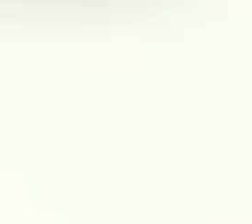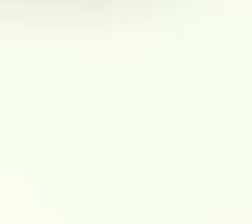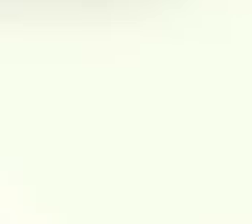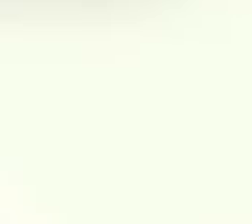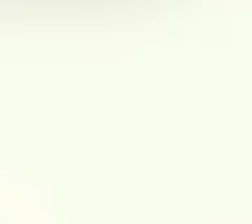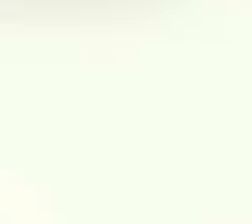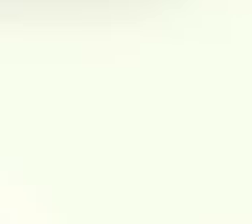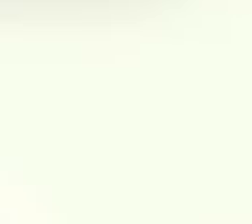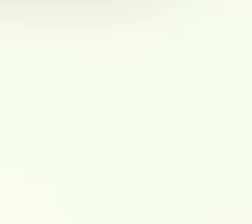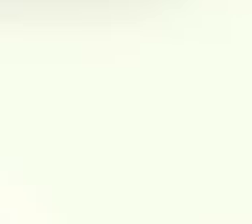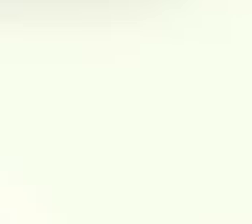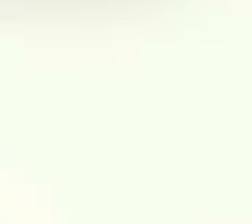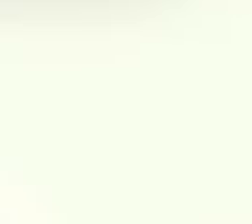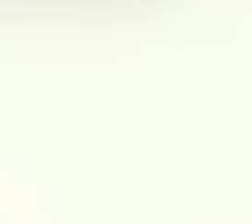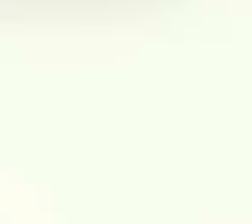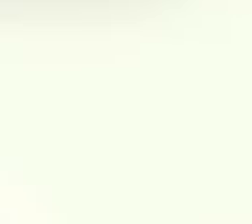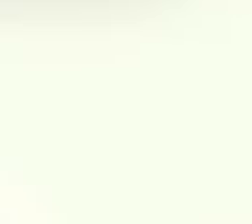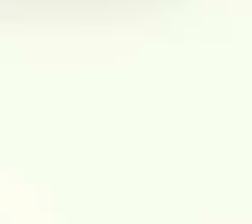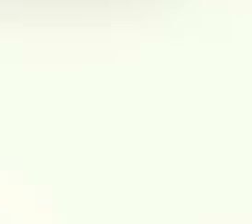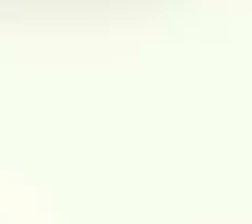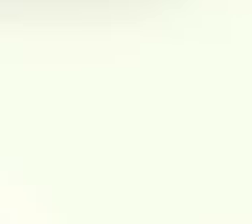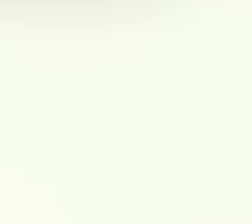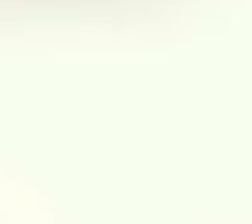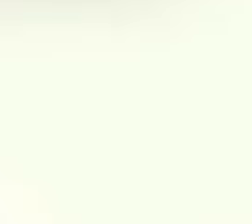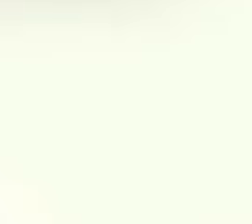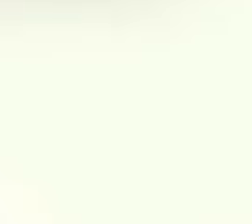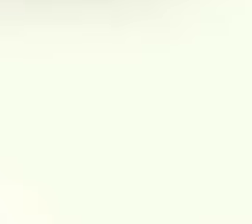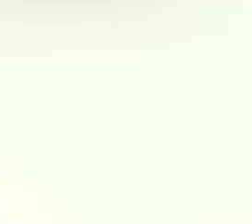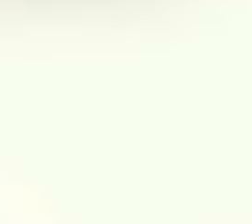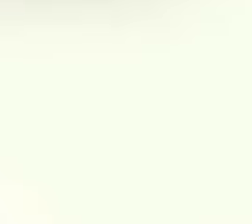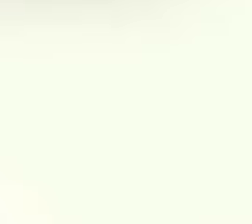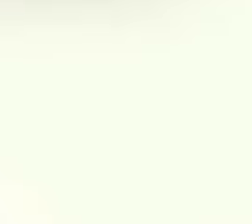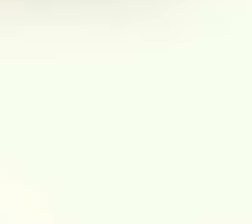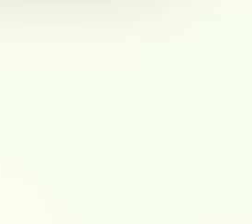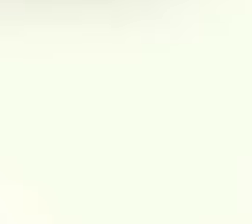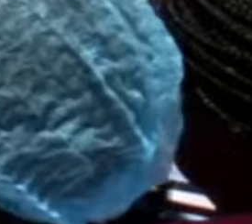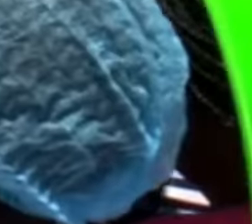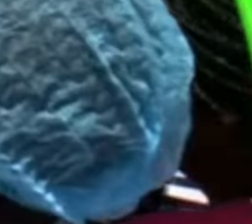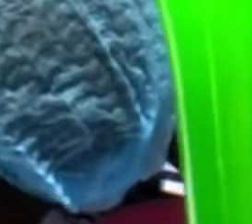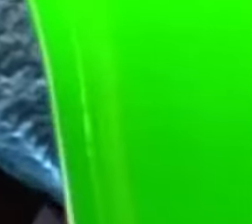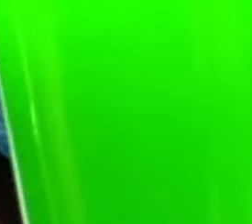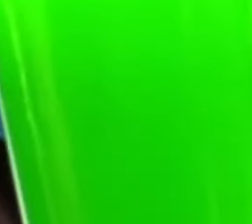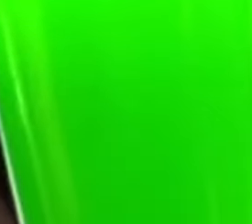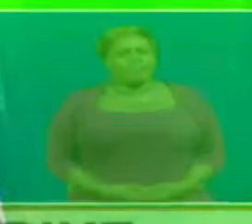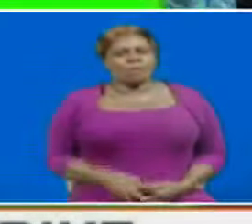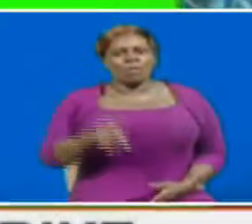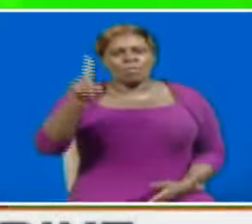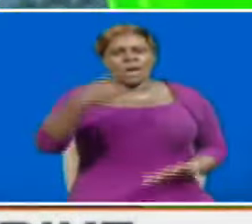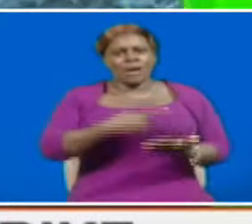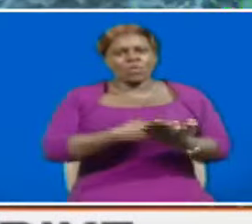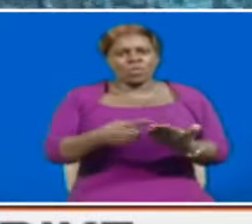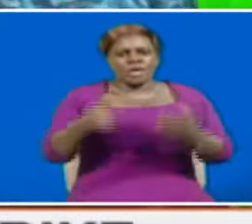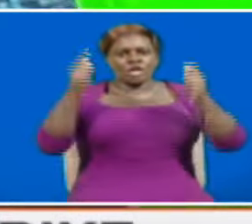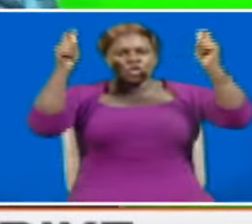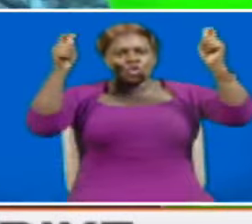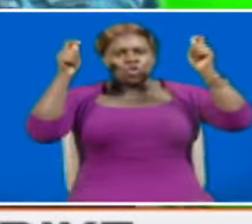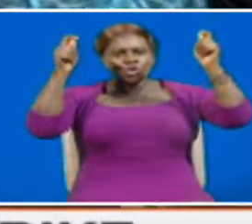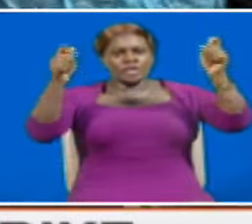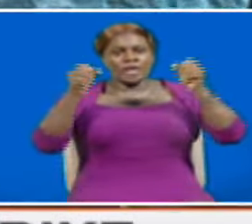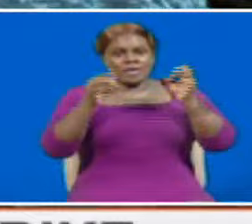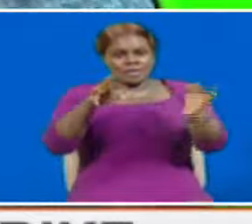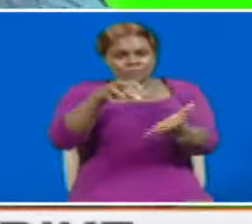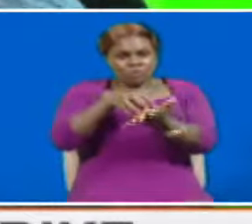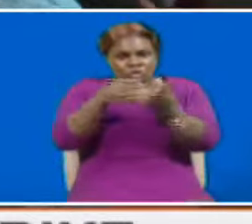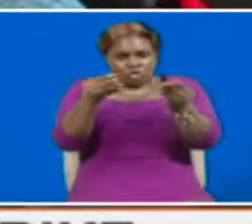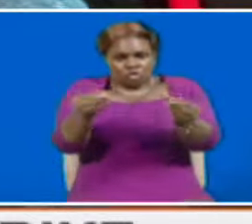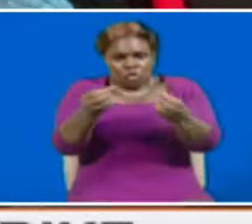held on Monday, 10th, to listen to the doctors' grievances. Last week, the doctors gave a one-week strike notice that if the conditions are